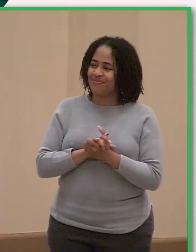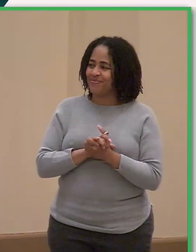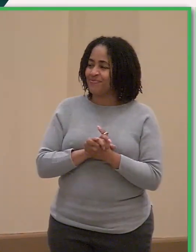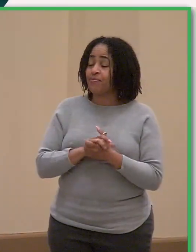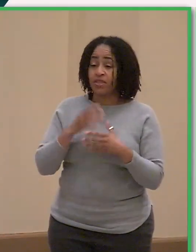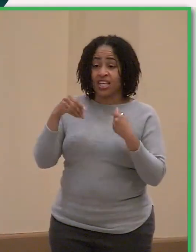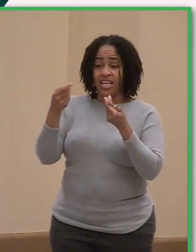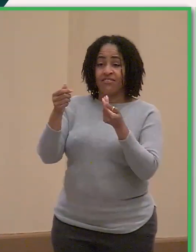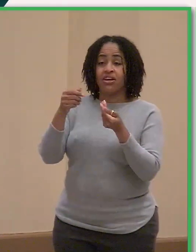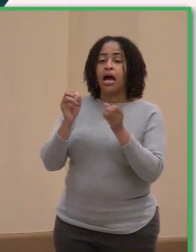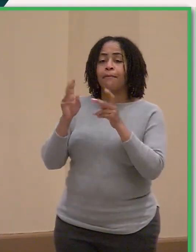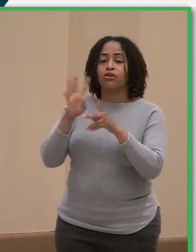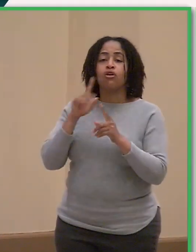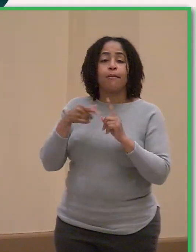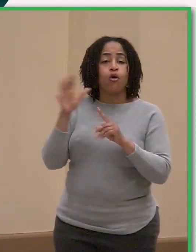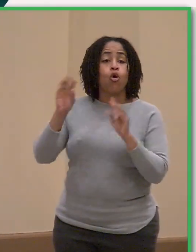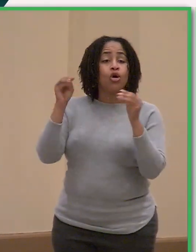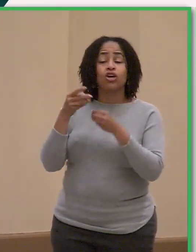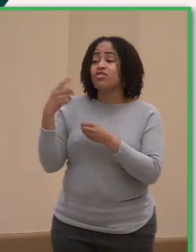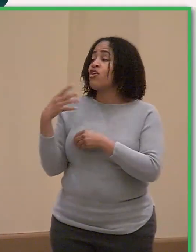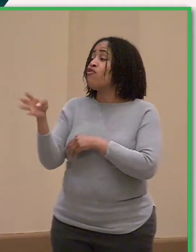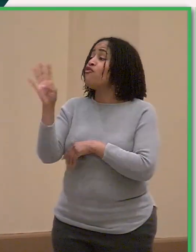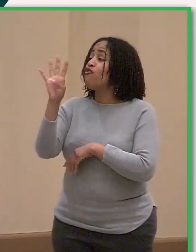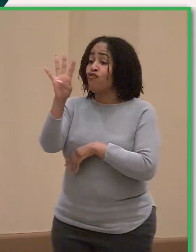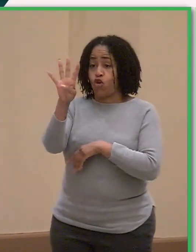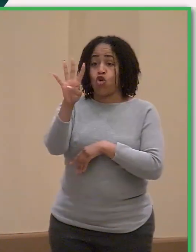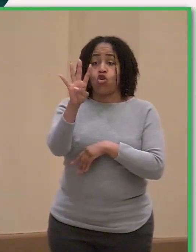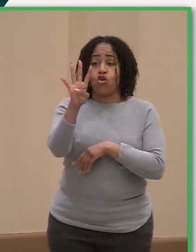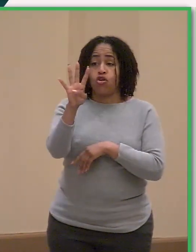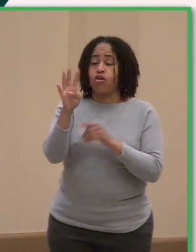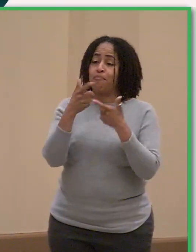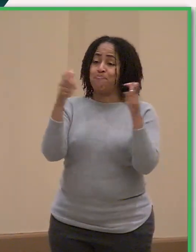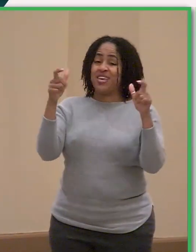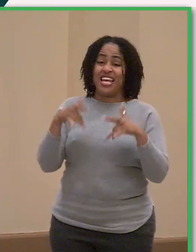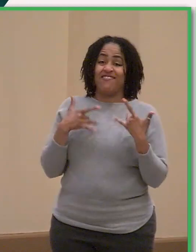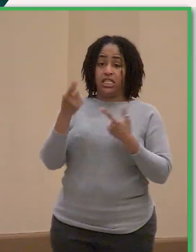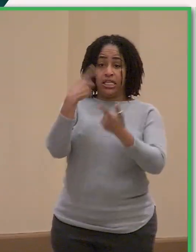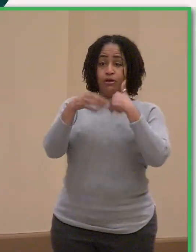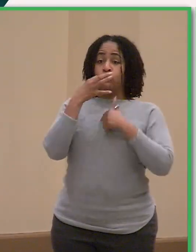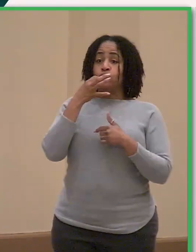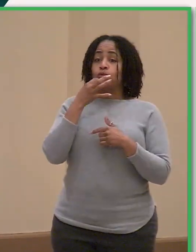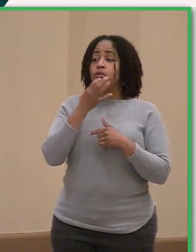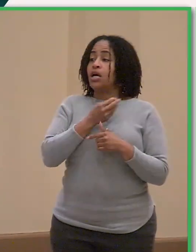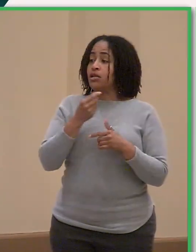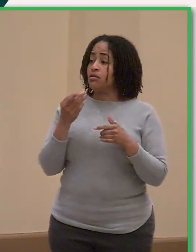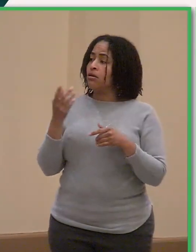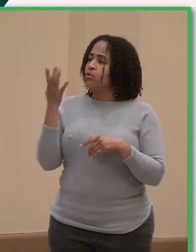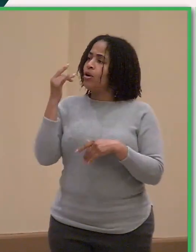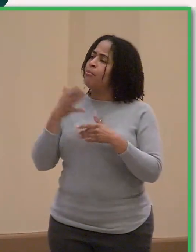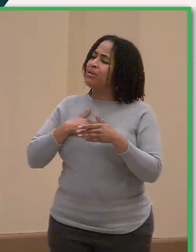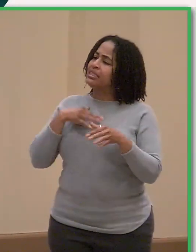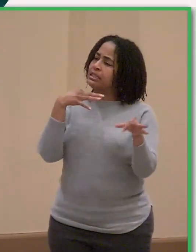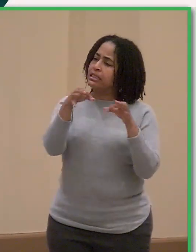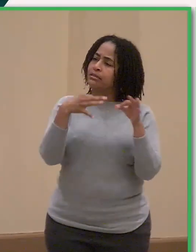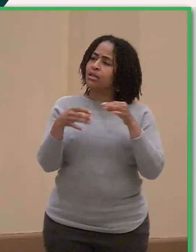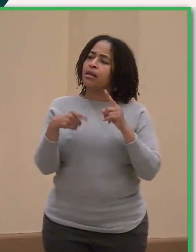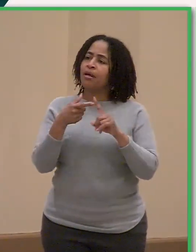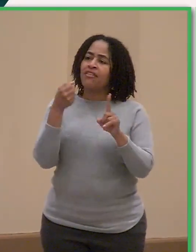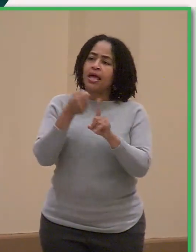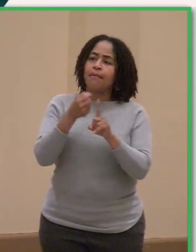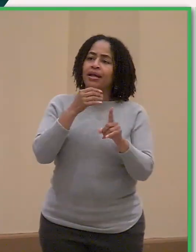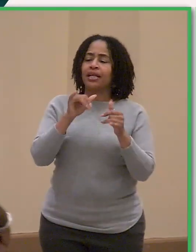We're gonna give her an opportunity to talk about our organization. You have 4 major events that are coming up. Wow. And I want you to kind of talk a little bit about the impact